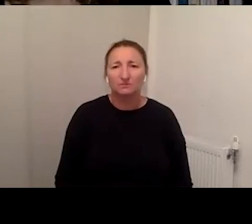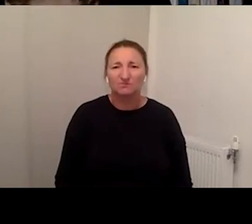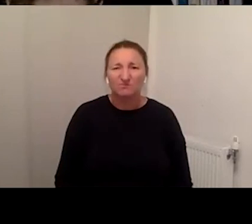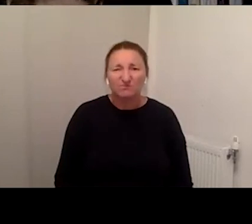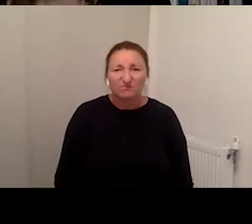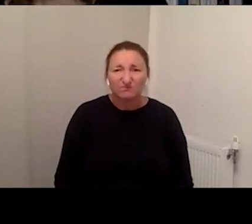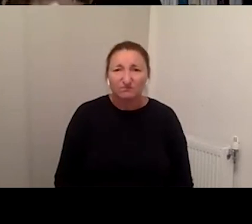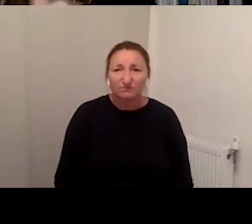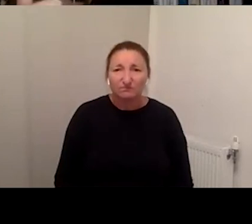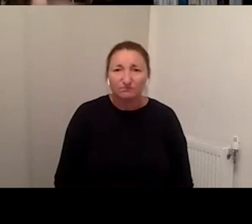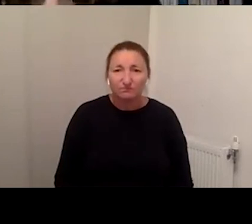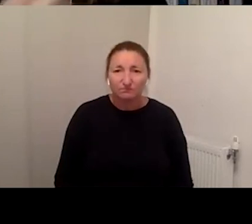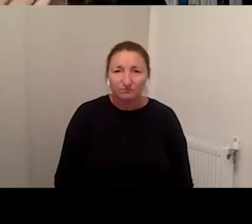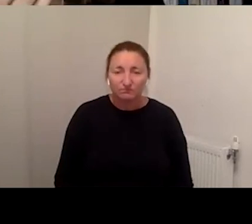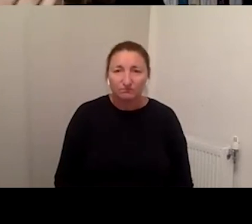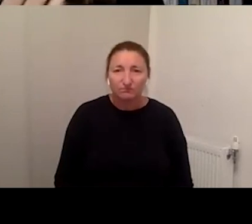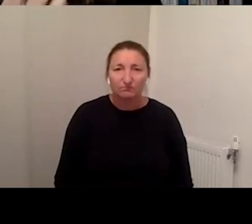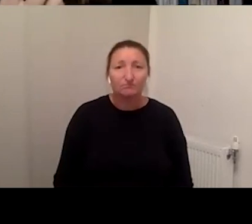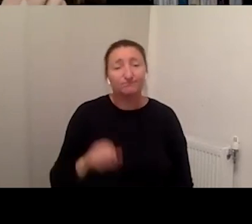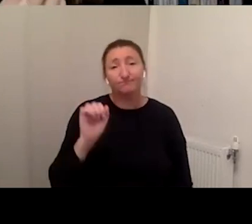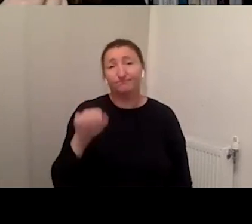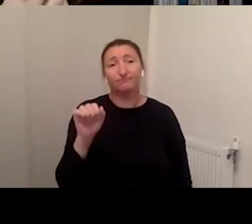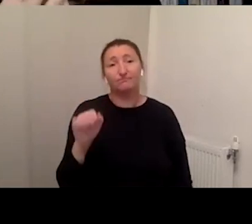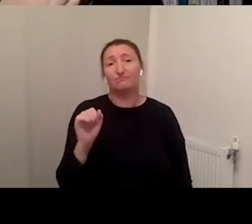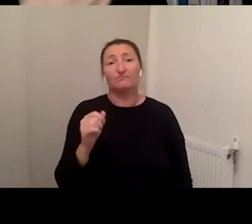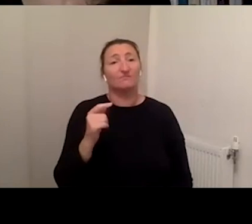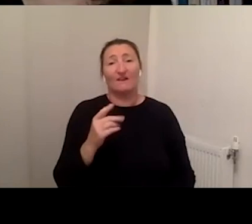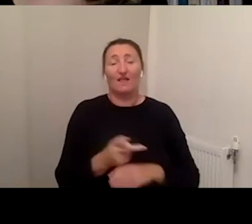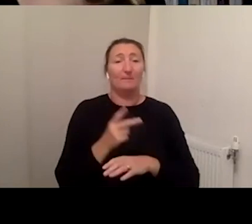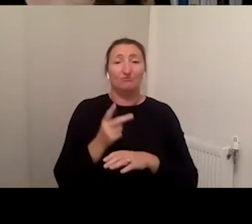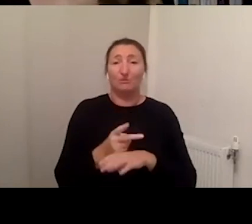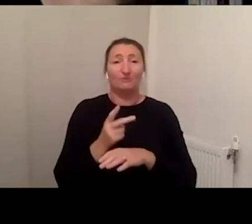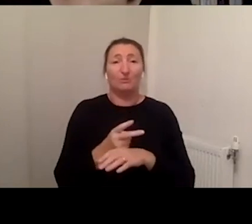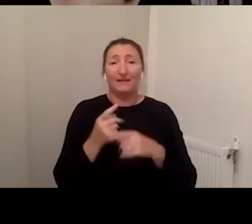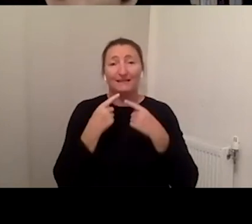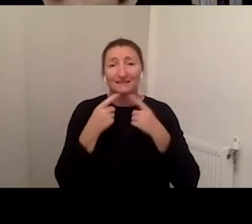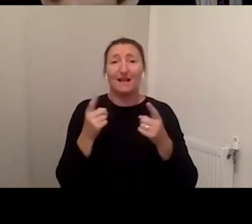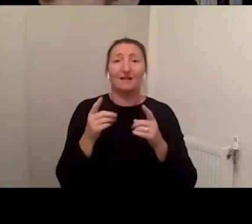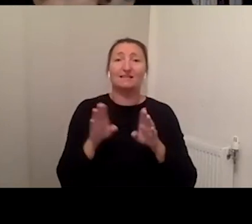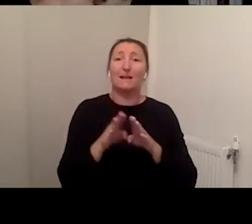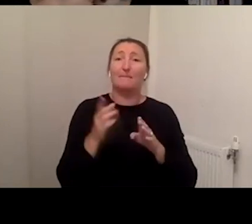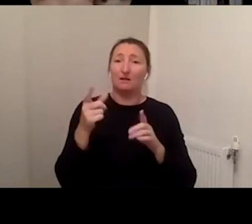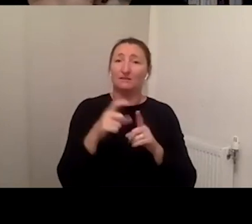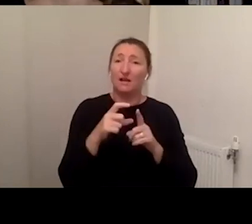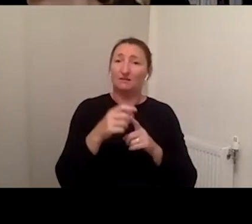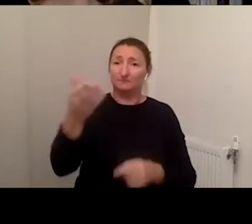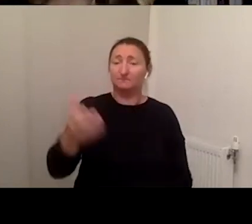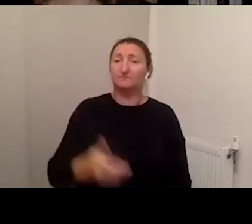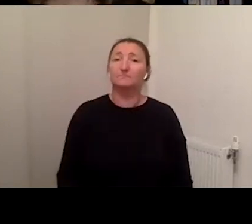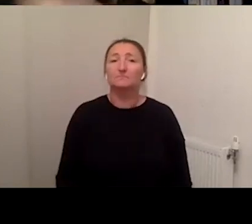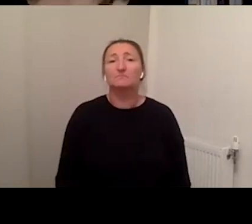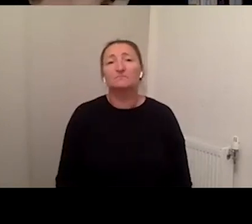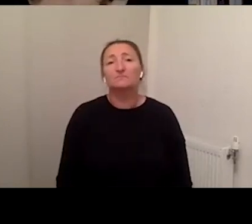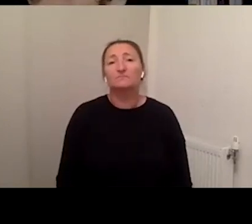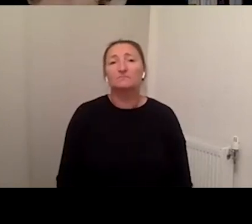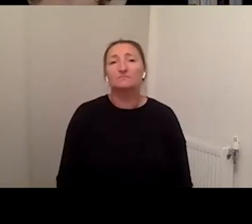Alice. No, I very much approve of it. I've been saying the same to people all week. Dirk, you get the last word. What are you